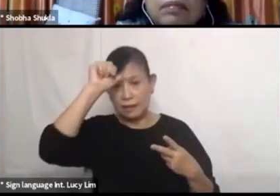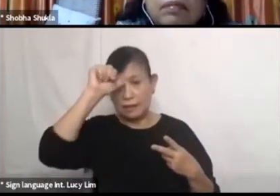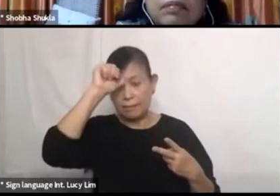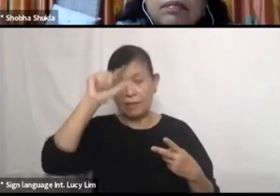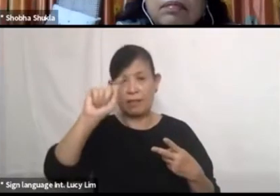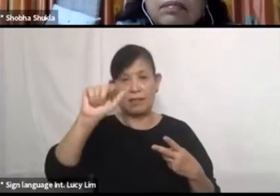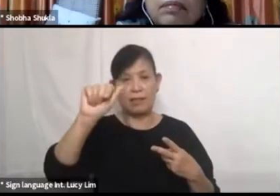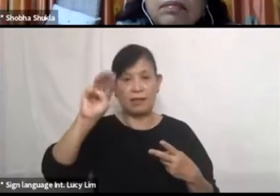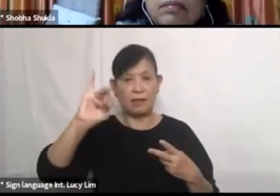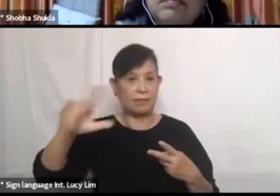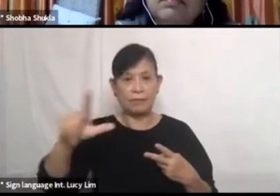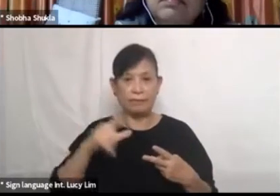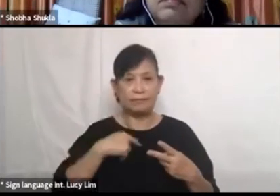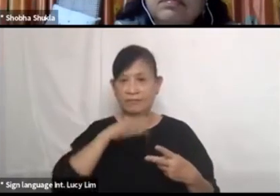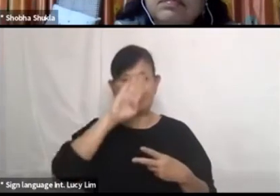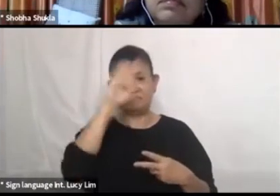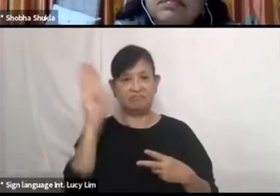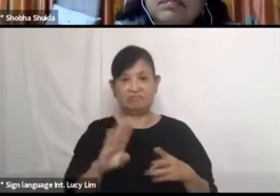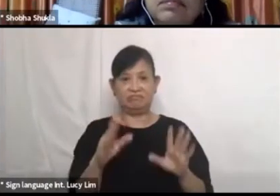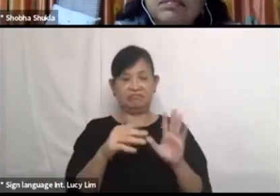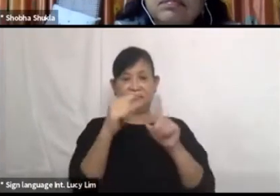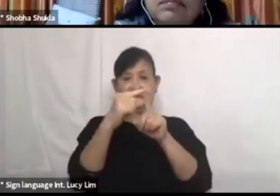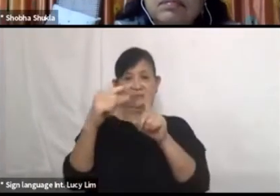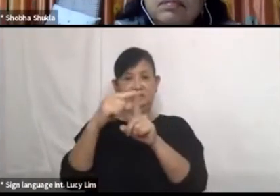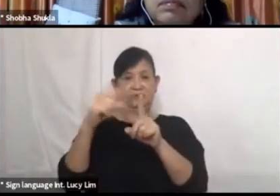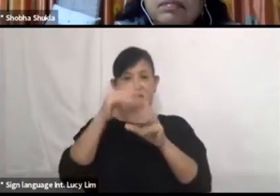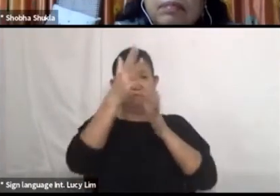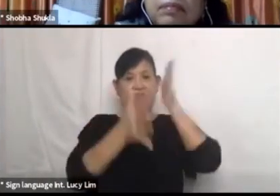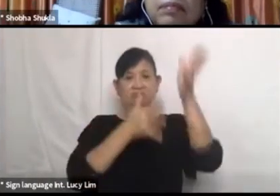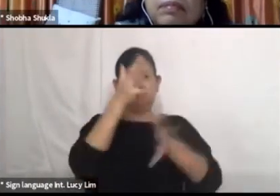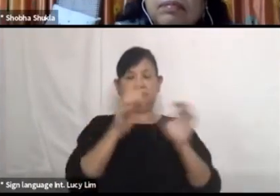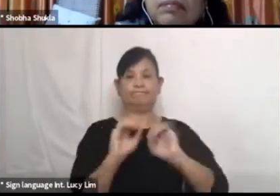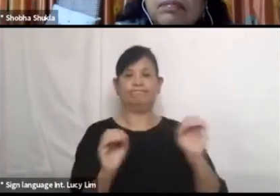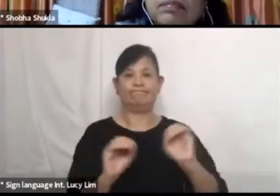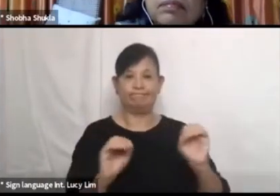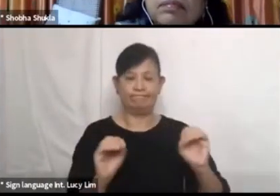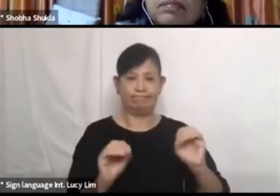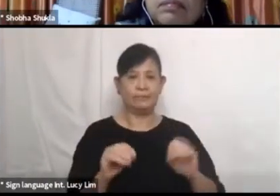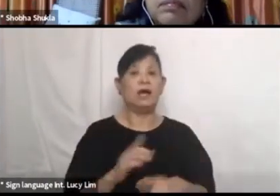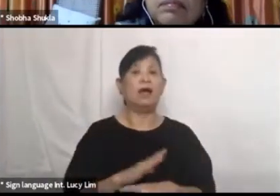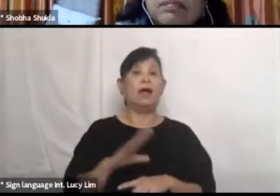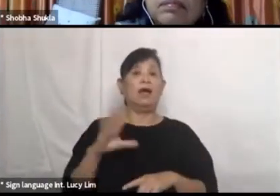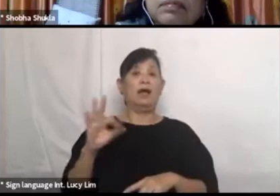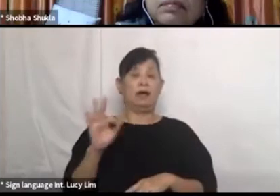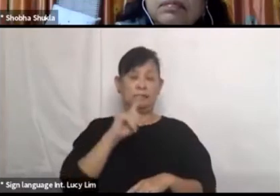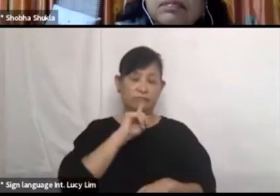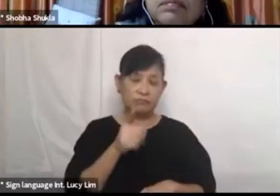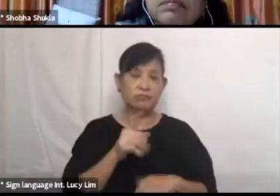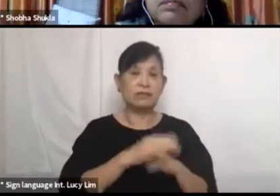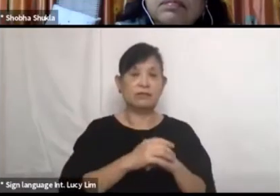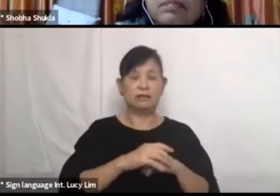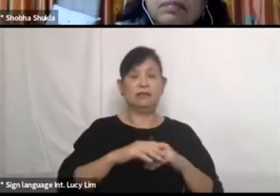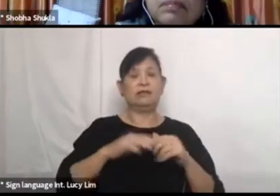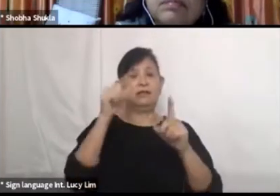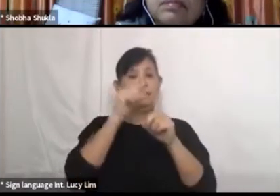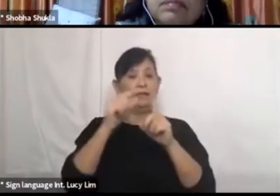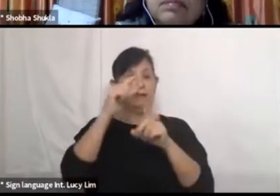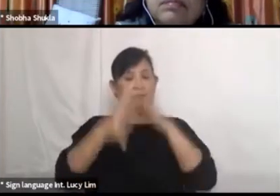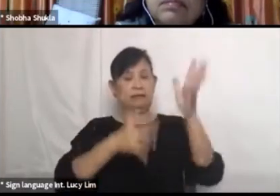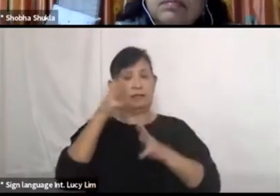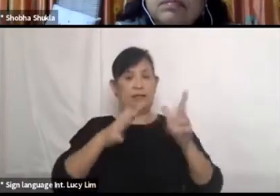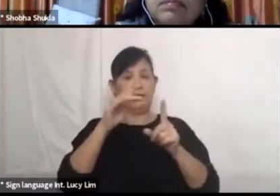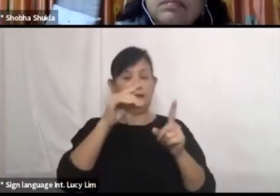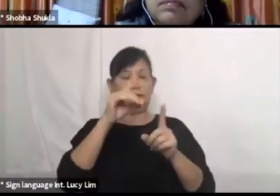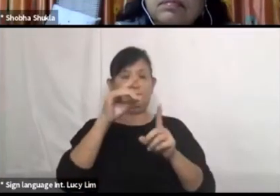about sign language. So it's important for sign language in Sri Lanka to be recognized constitutionally, because